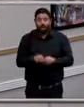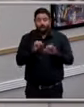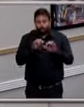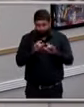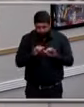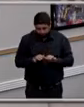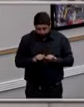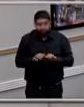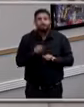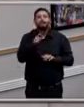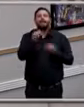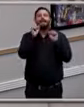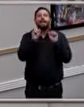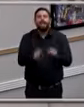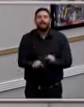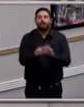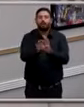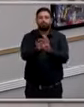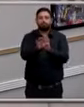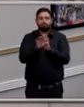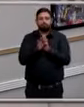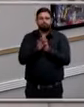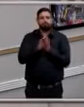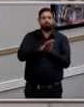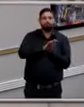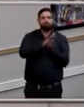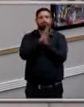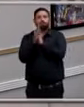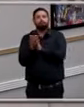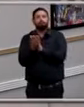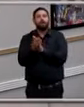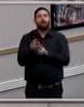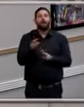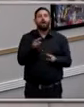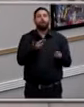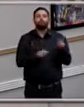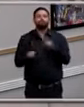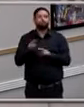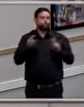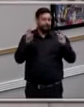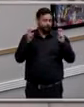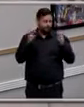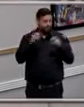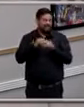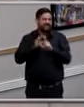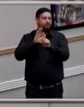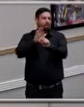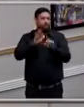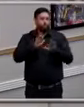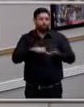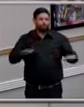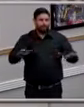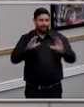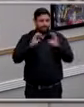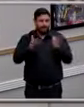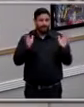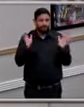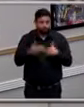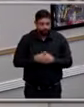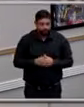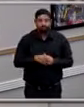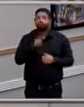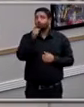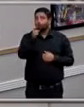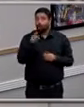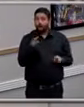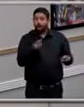able to choose to become an observer in your child's classroom. As an observer, you